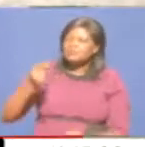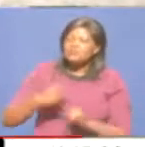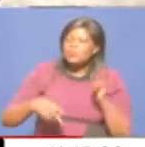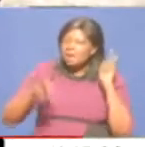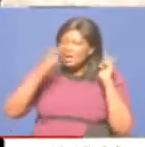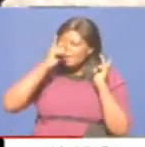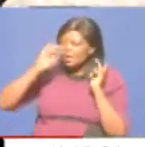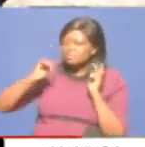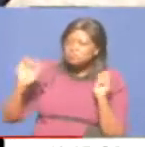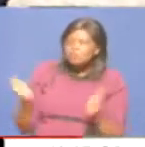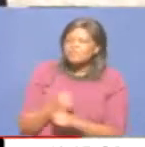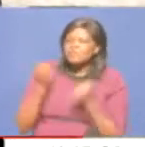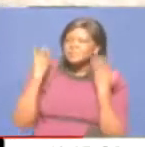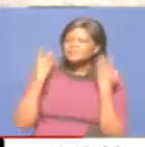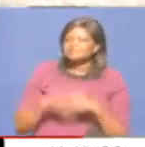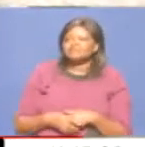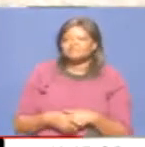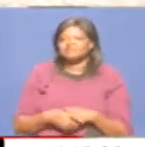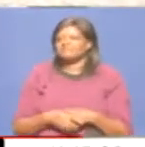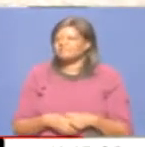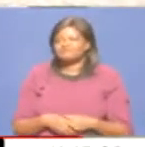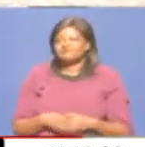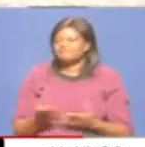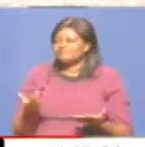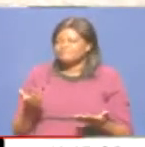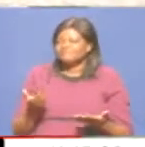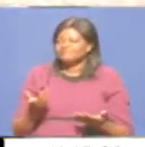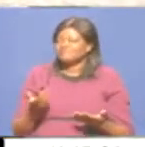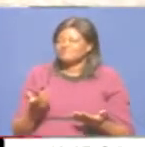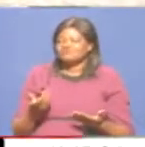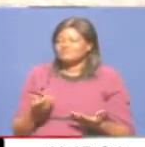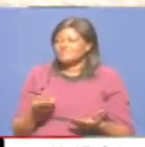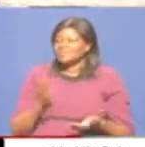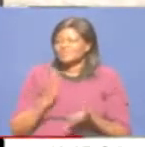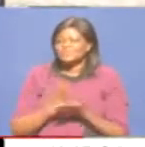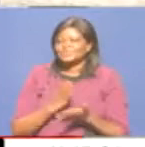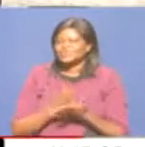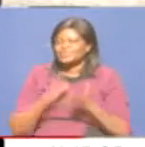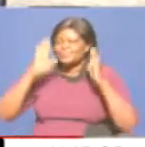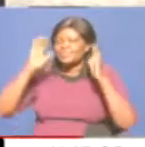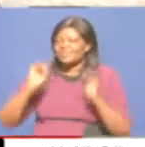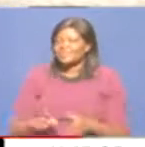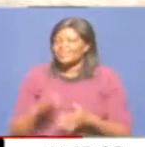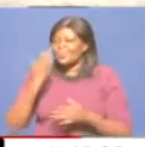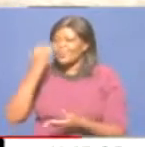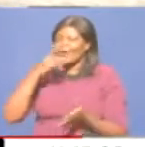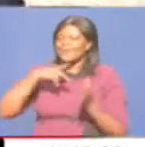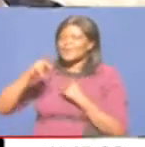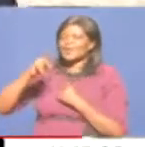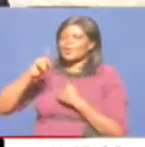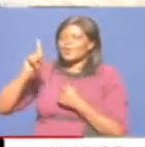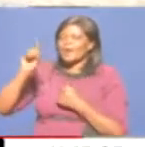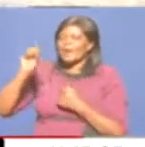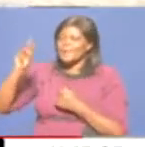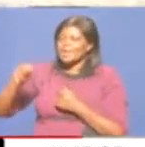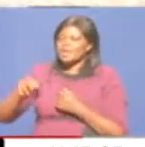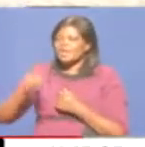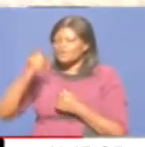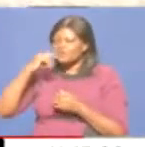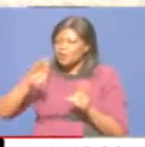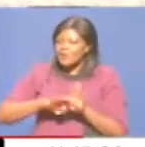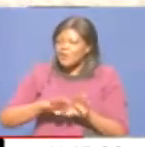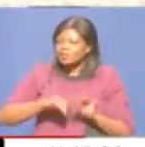Yes. I mean, it does not make sense to Kenyans why you would pay 100 million yes. for members to go